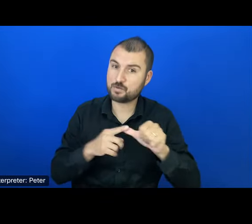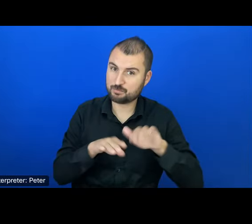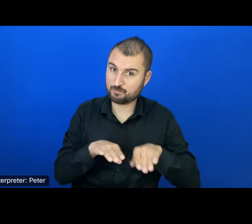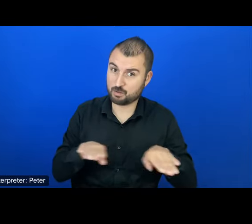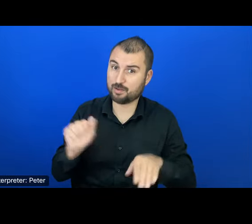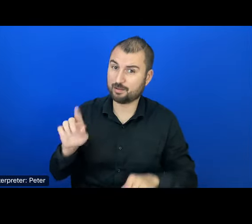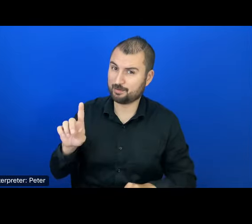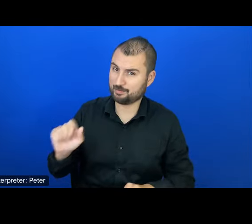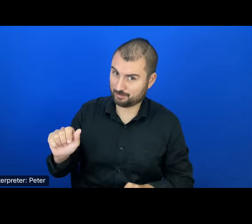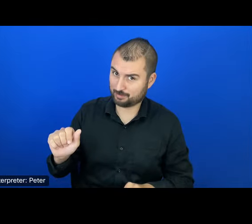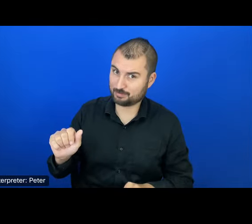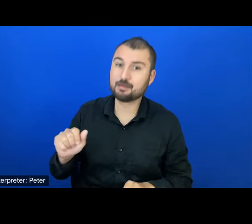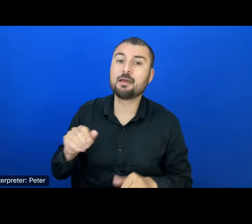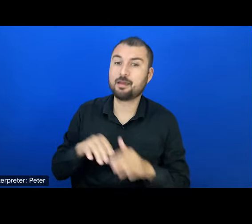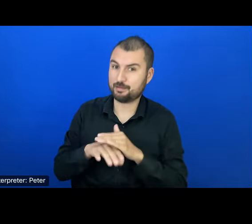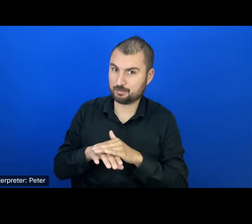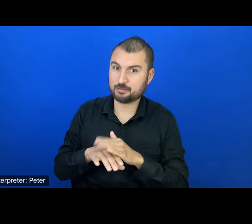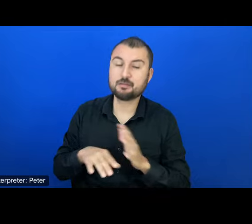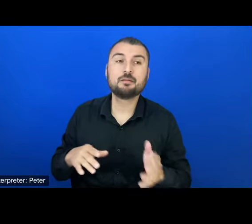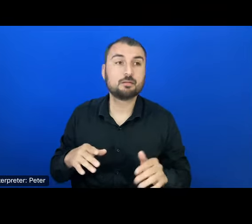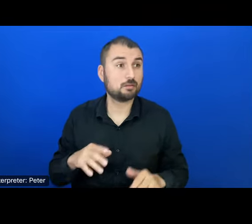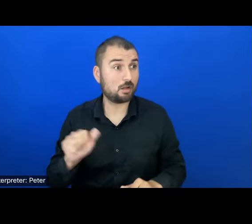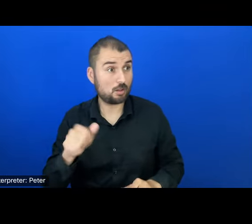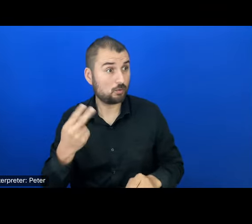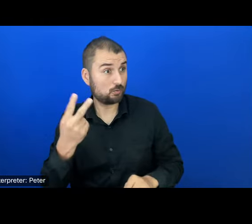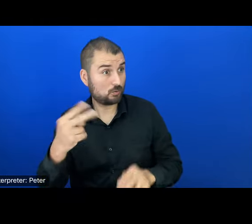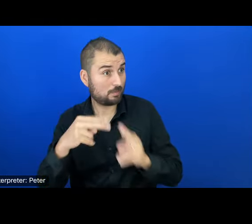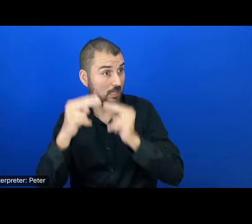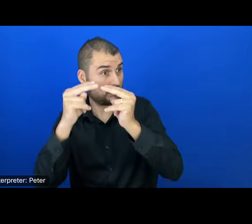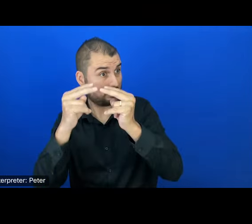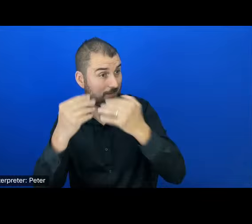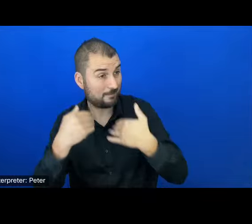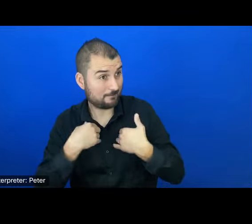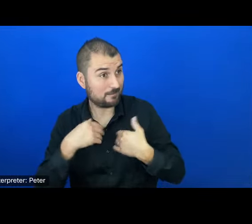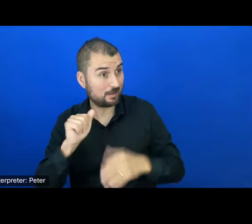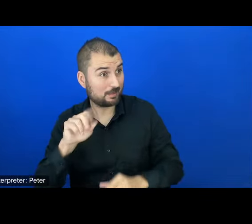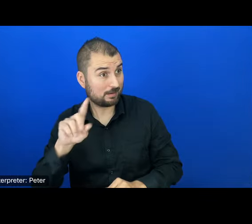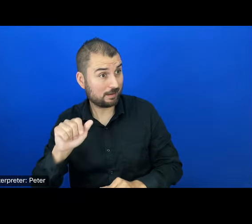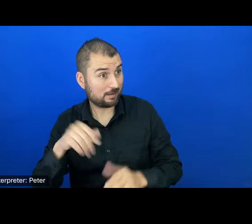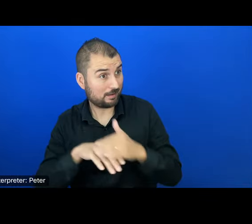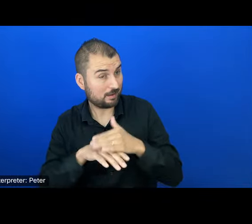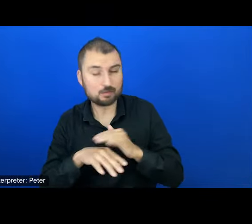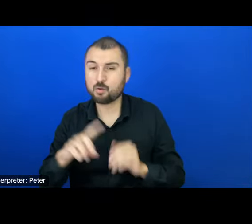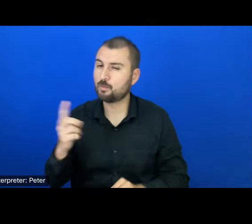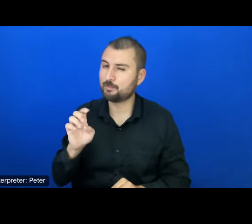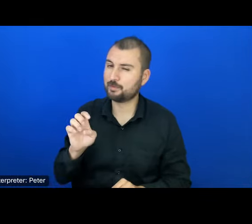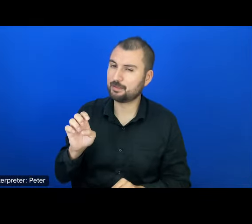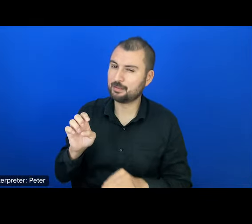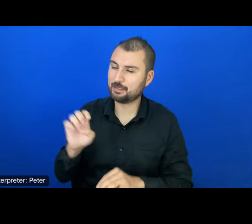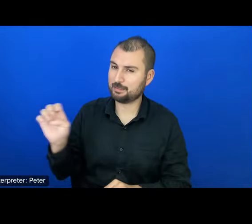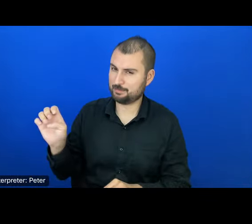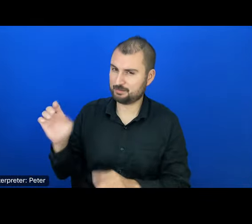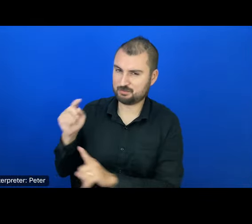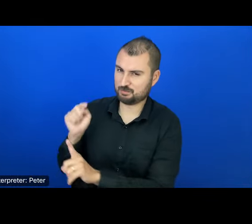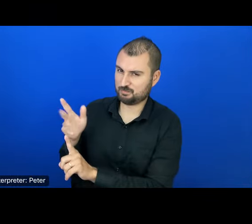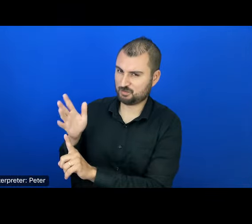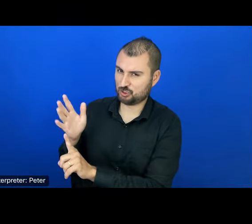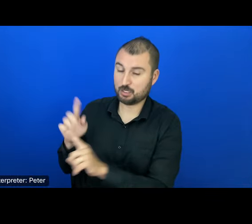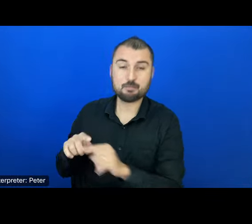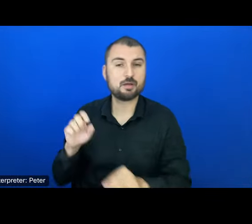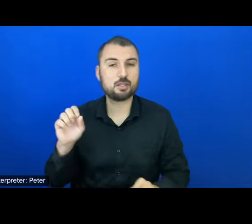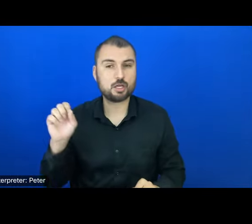Okay, and are the other two buildings ADA access? Just the east building. Just the east. But then the Shawnee